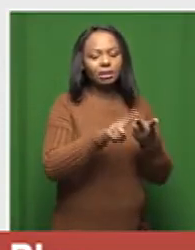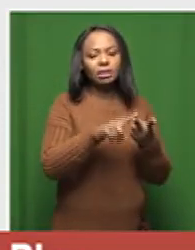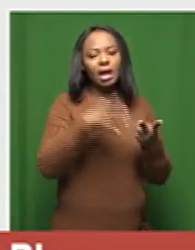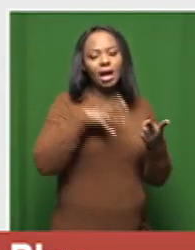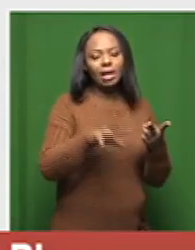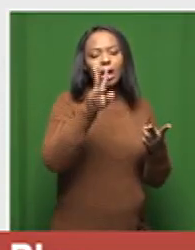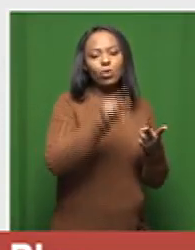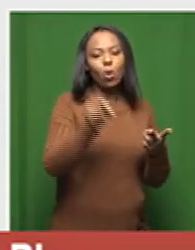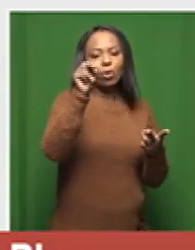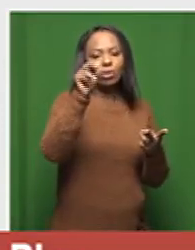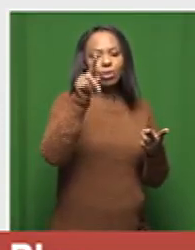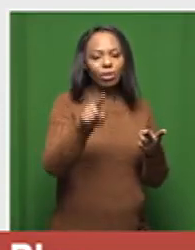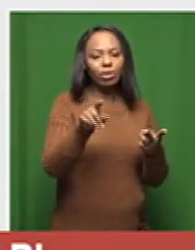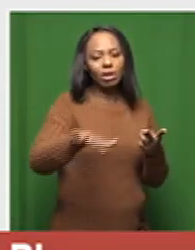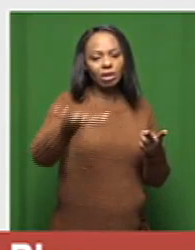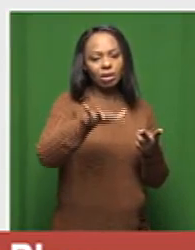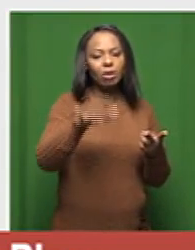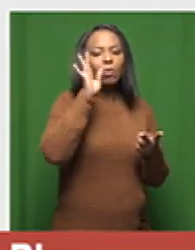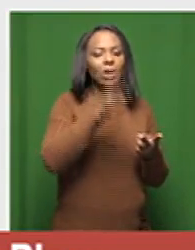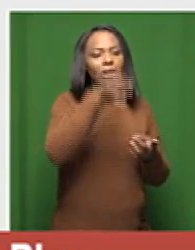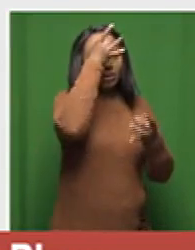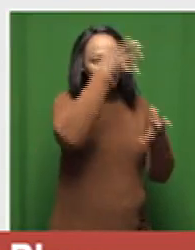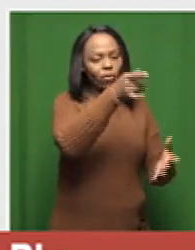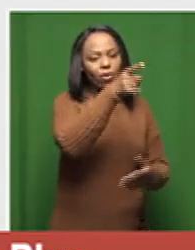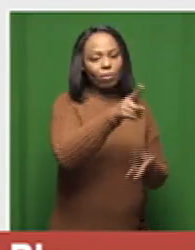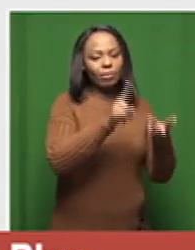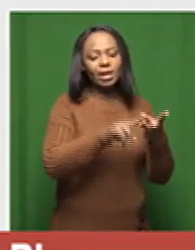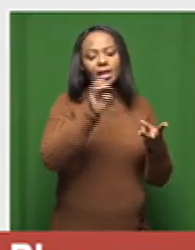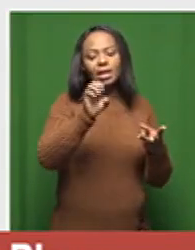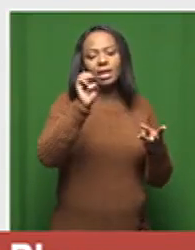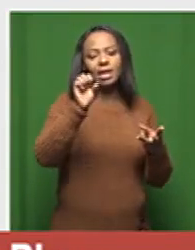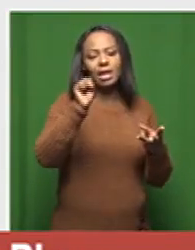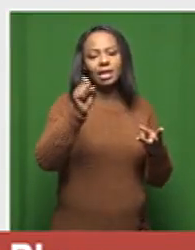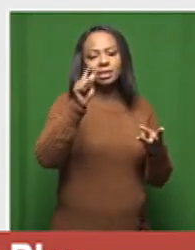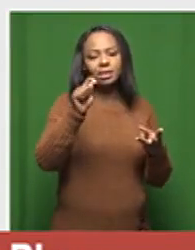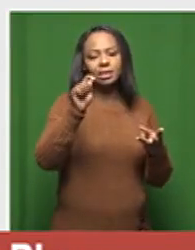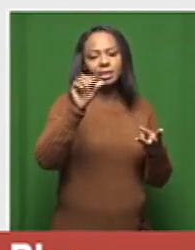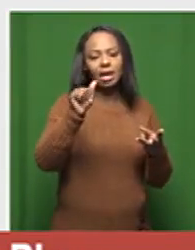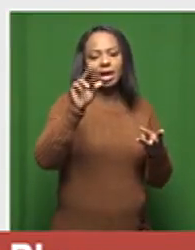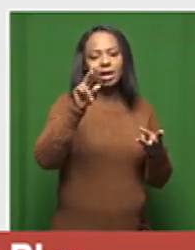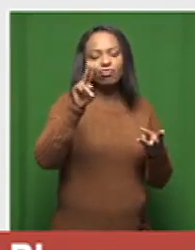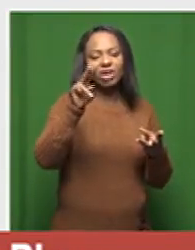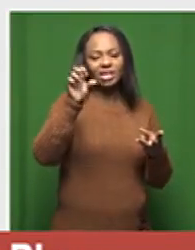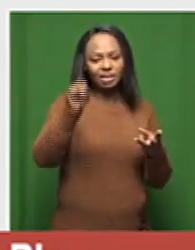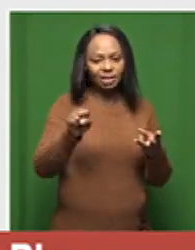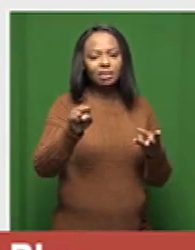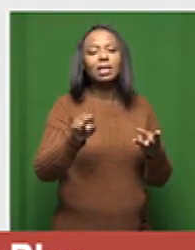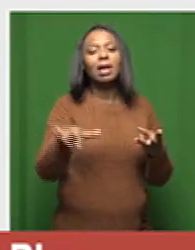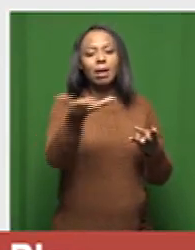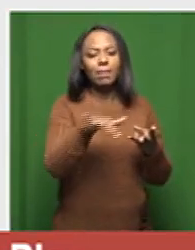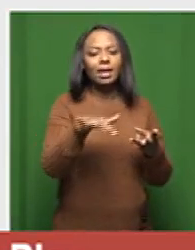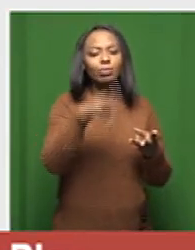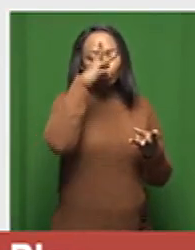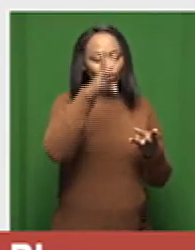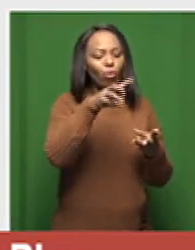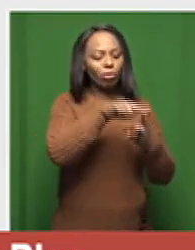with you of the other sites as well. There's one in Eersterust I'm aware of as well. I can certainly share this